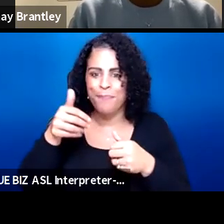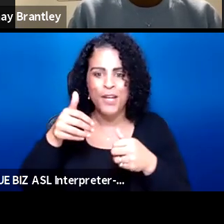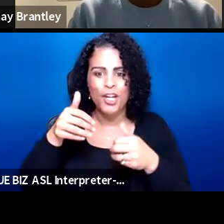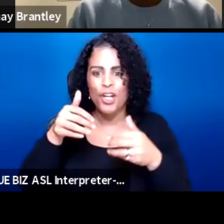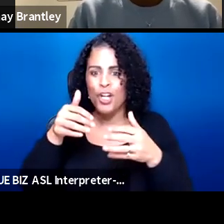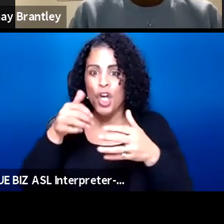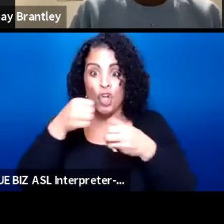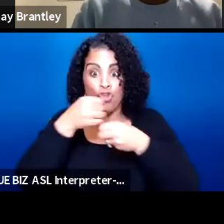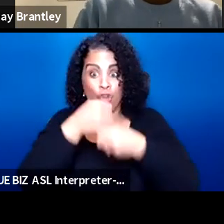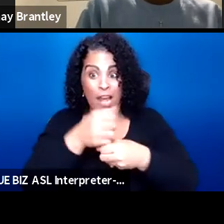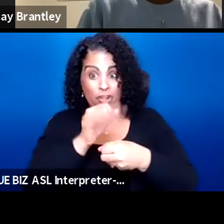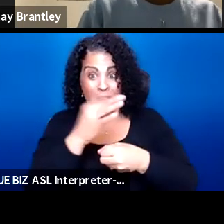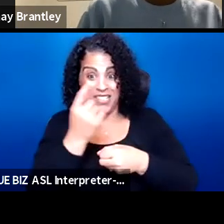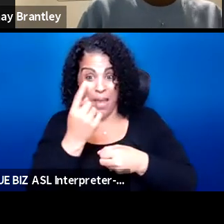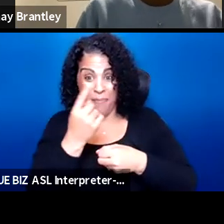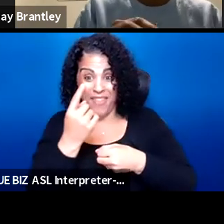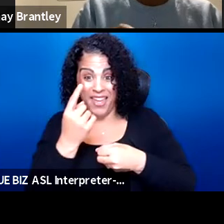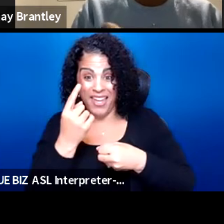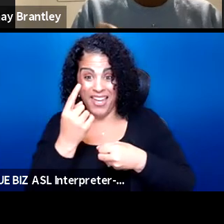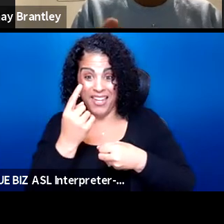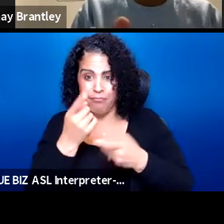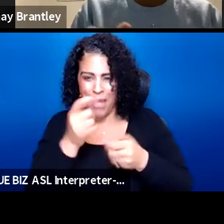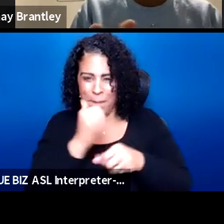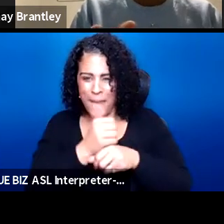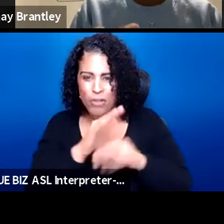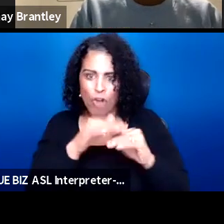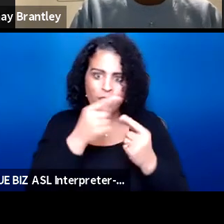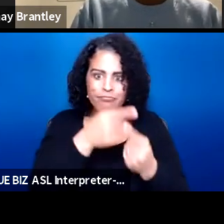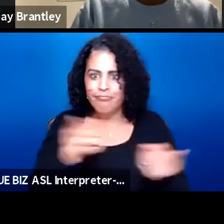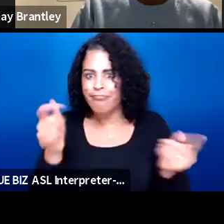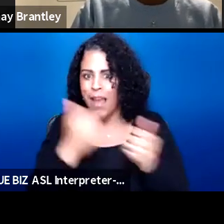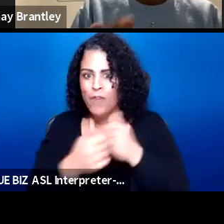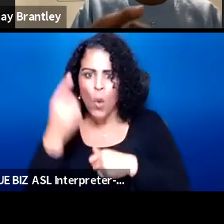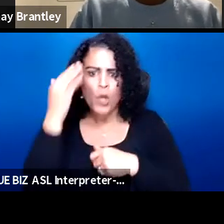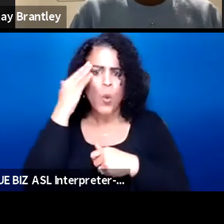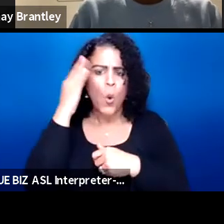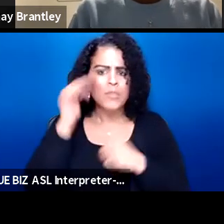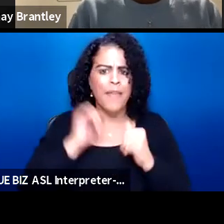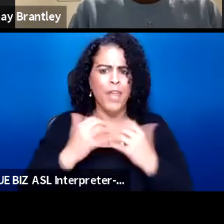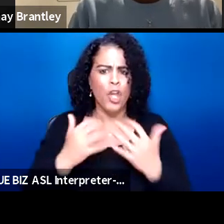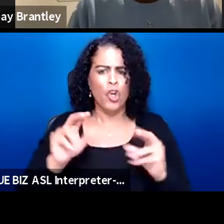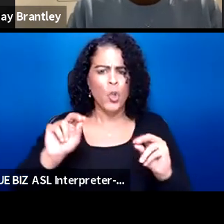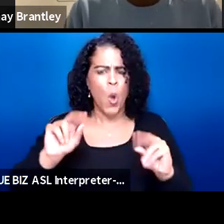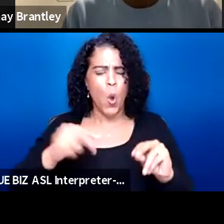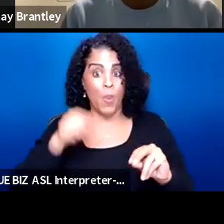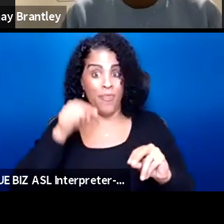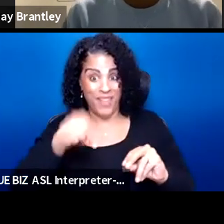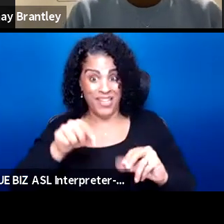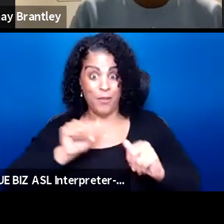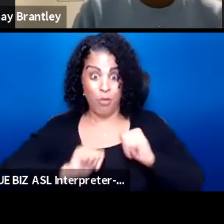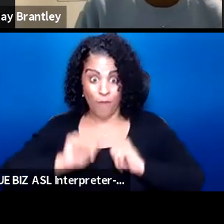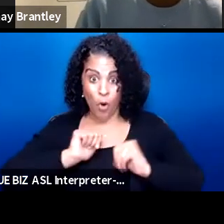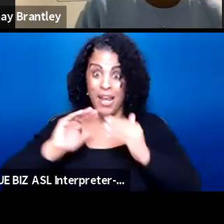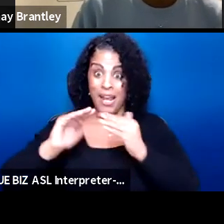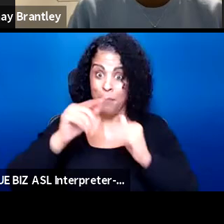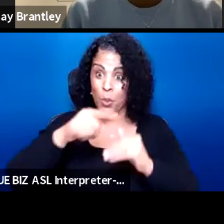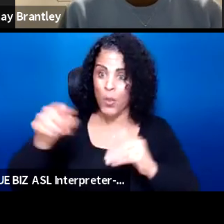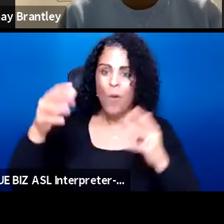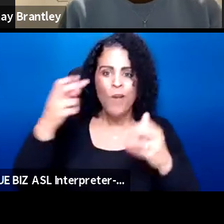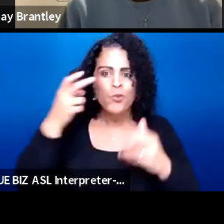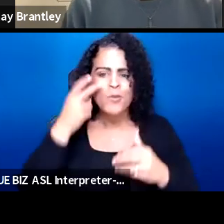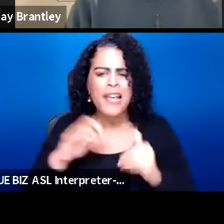creation of something based on everybody who knows theater. I think about it as this is a performance that communities want to see. So